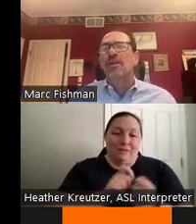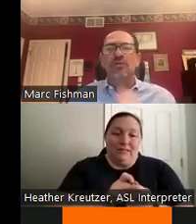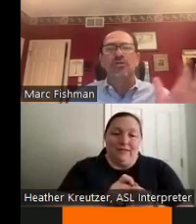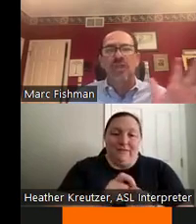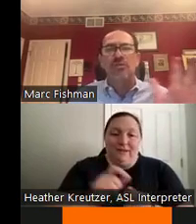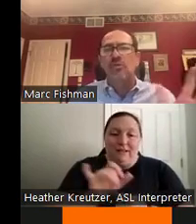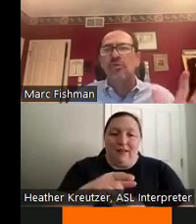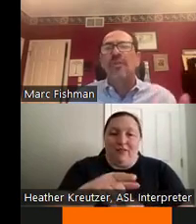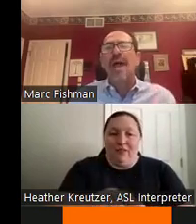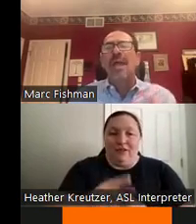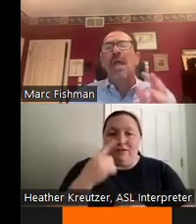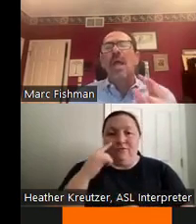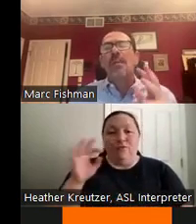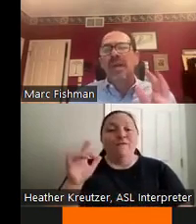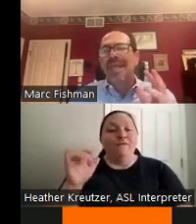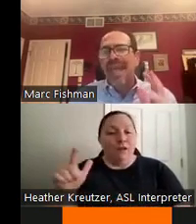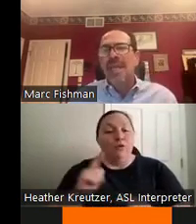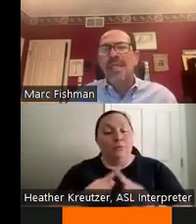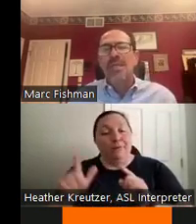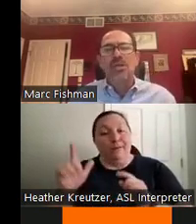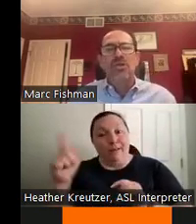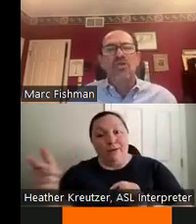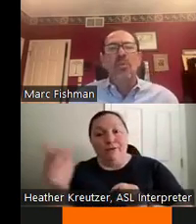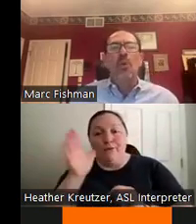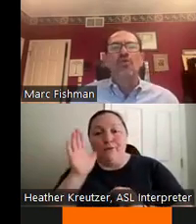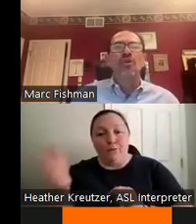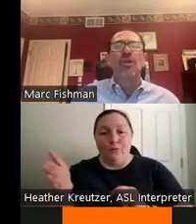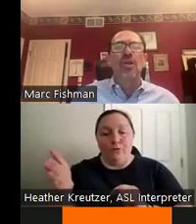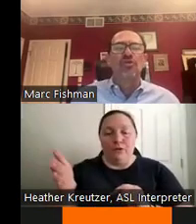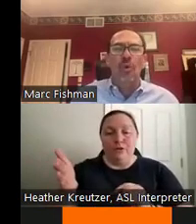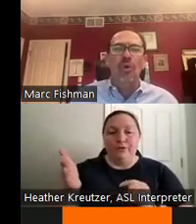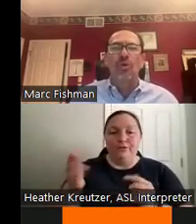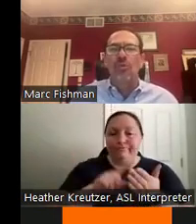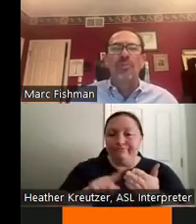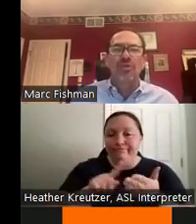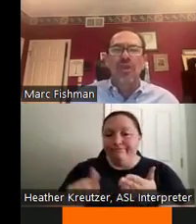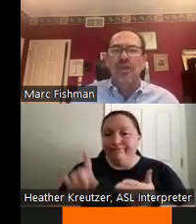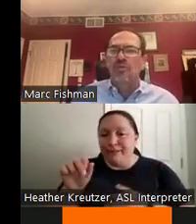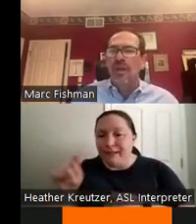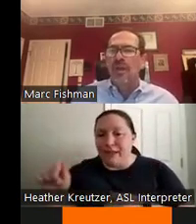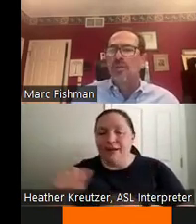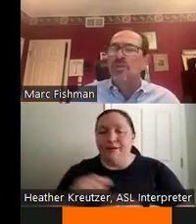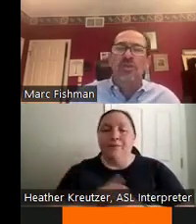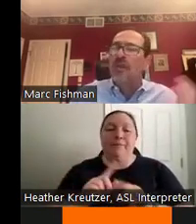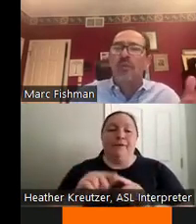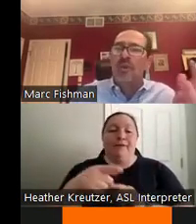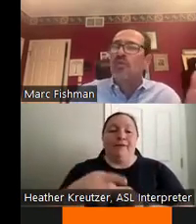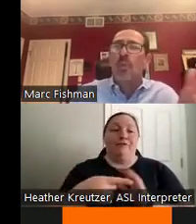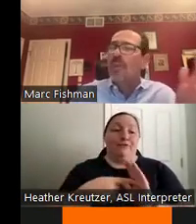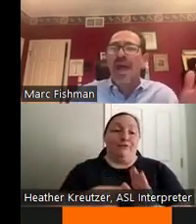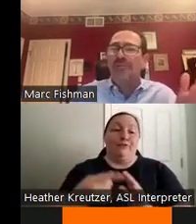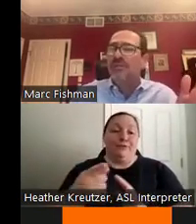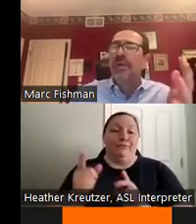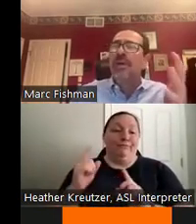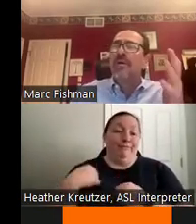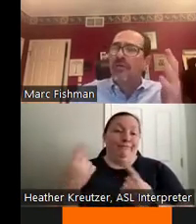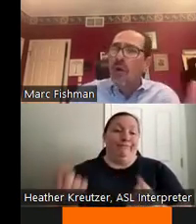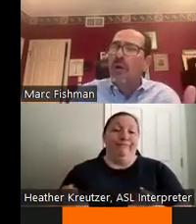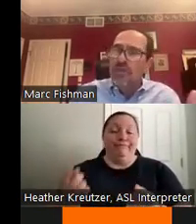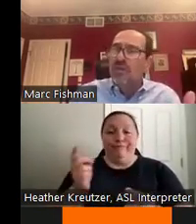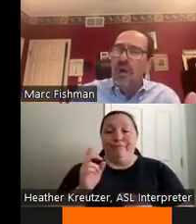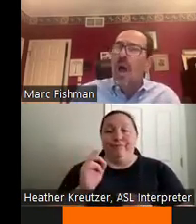for fentanyl, so stay tuned for that. But again, disproportionate historical representation by young adults, another reason why we have